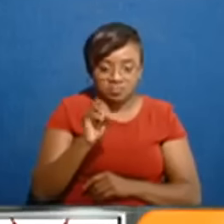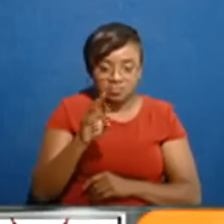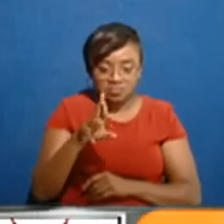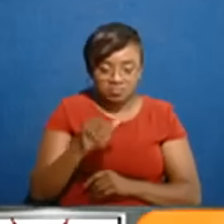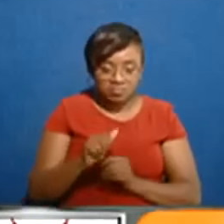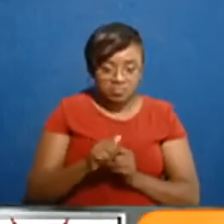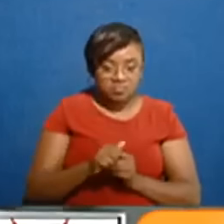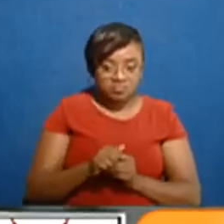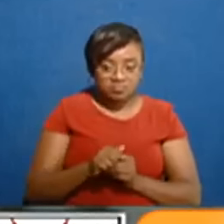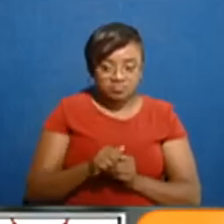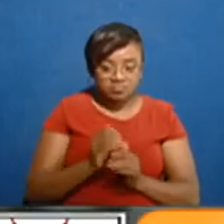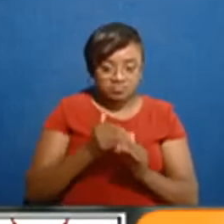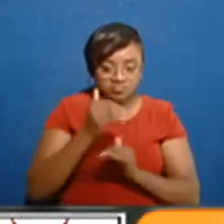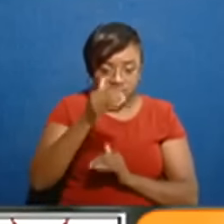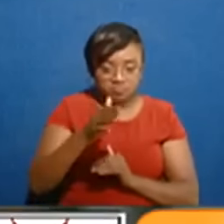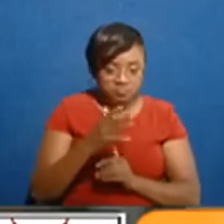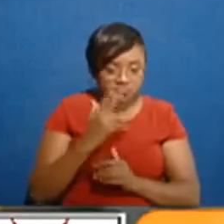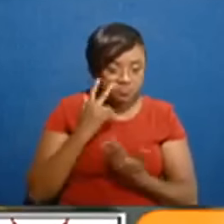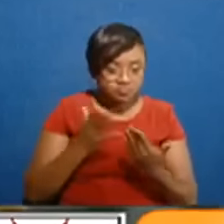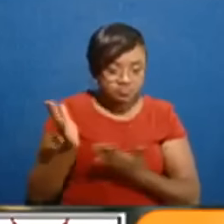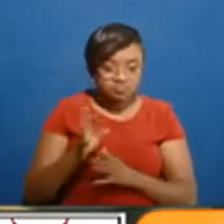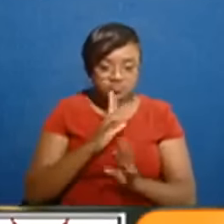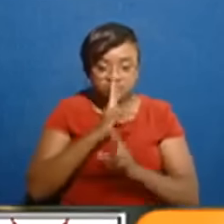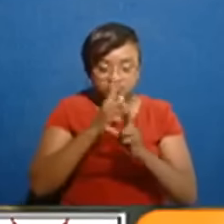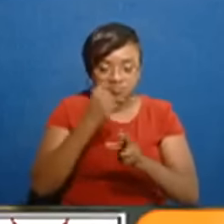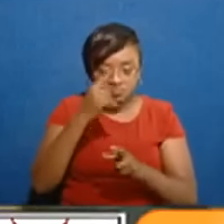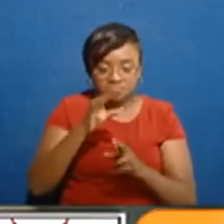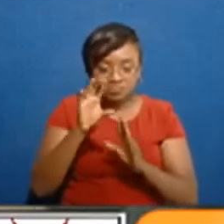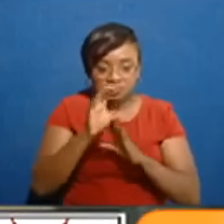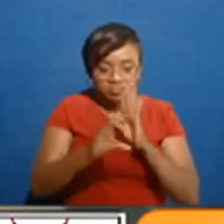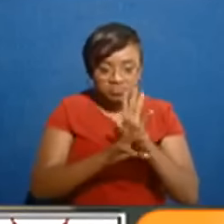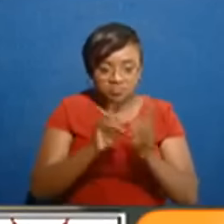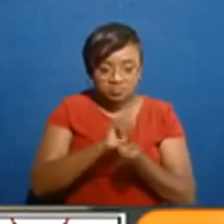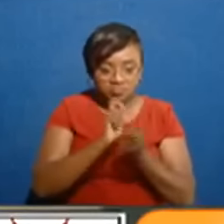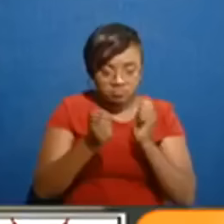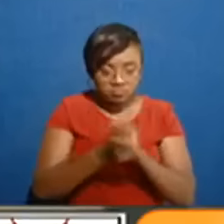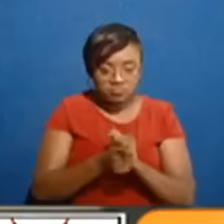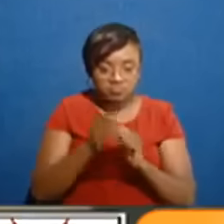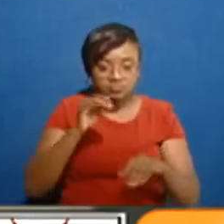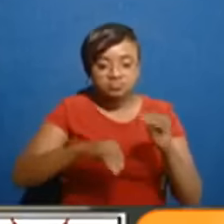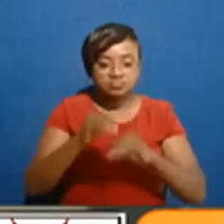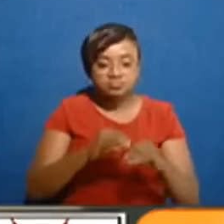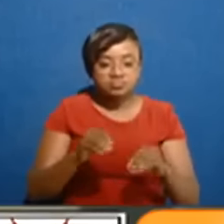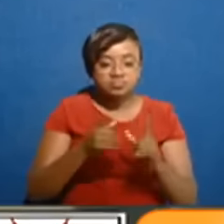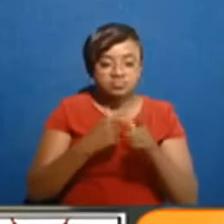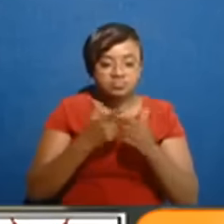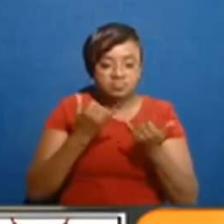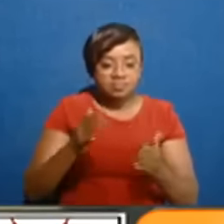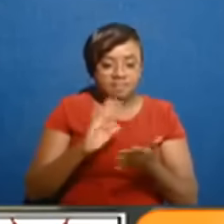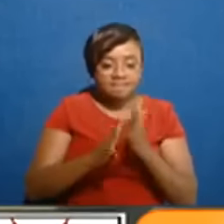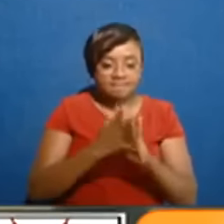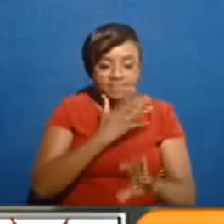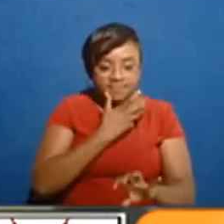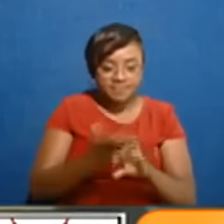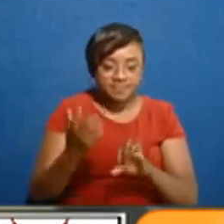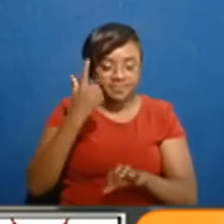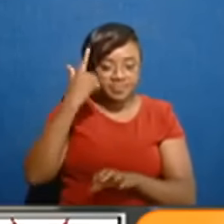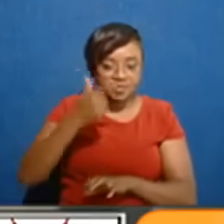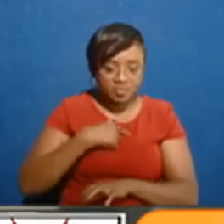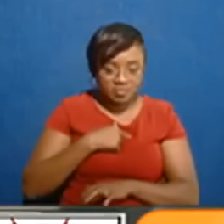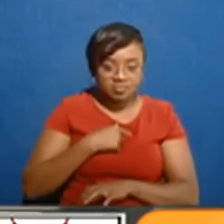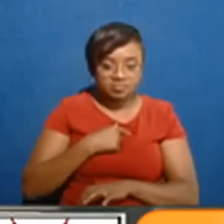the referendum, it has become necessary for me, as the President of the Republic,